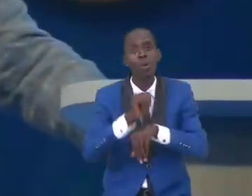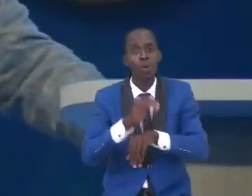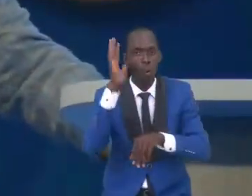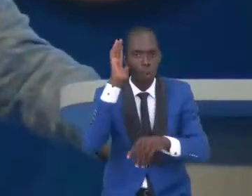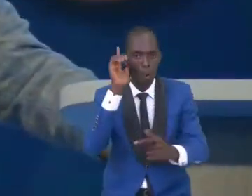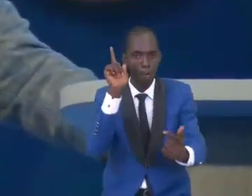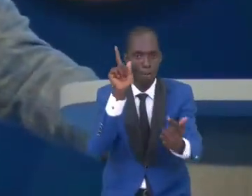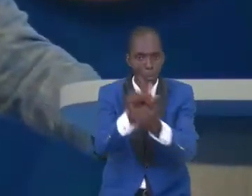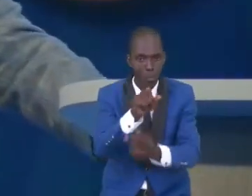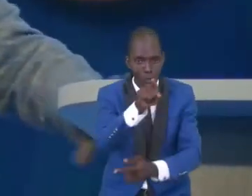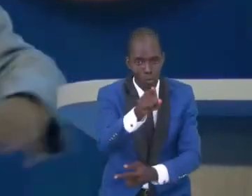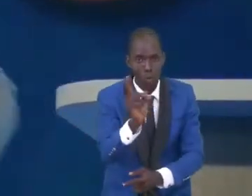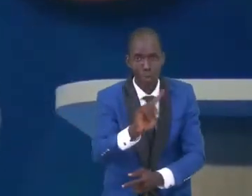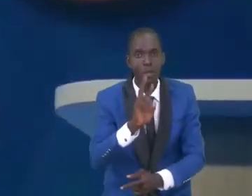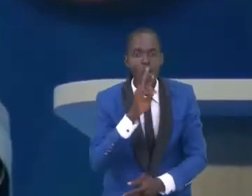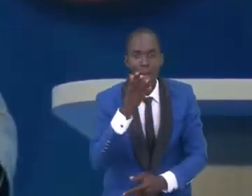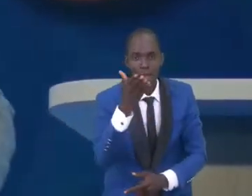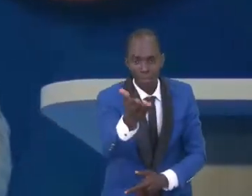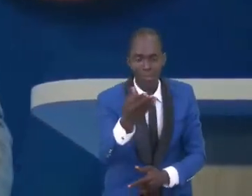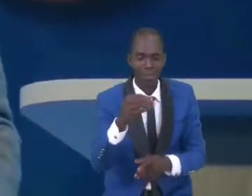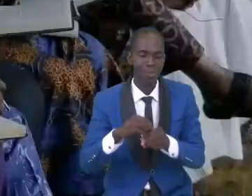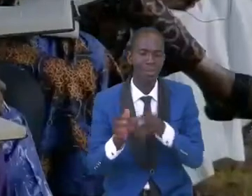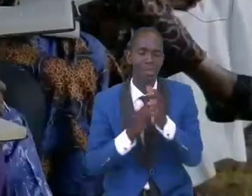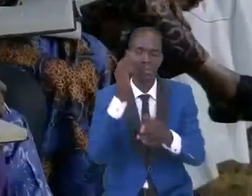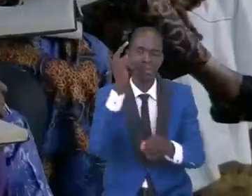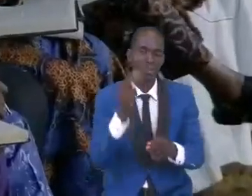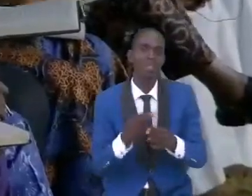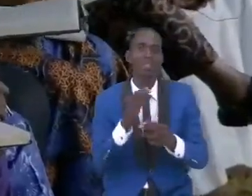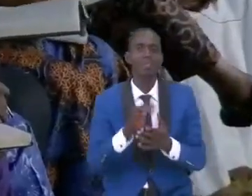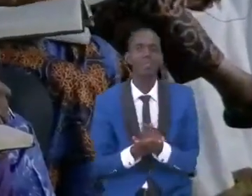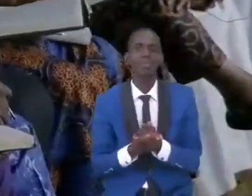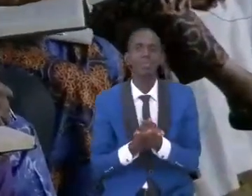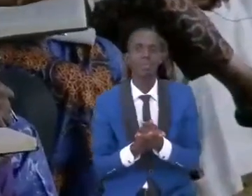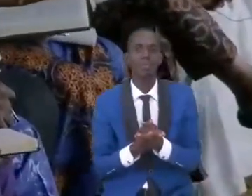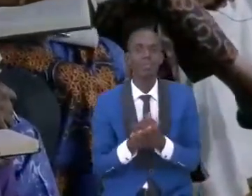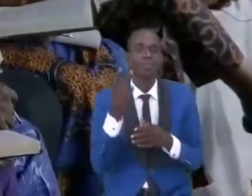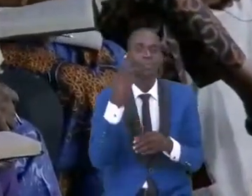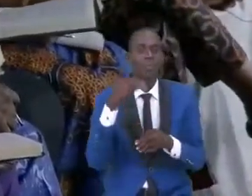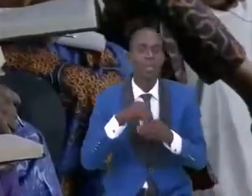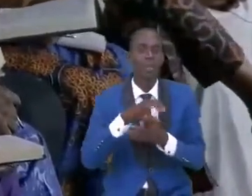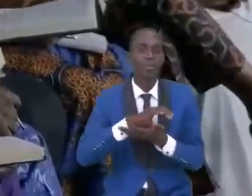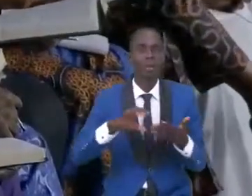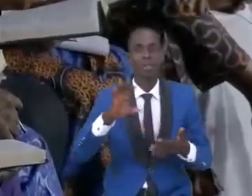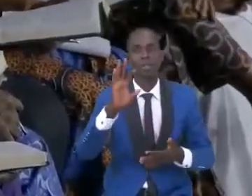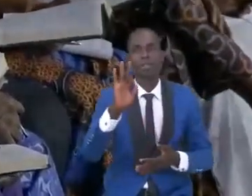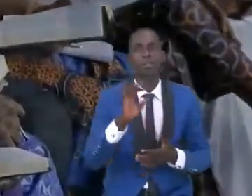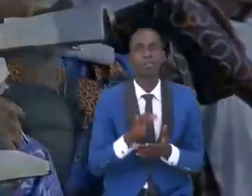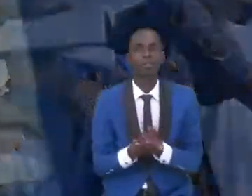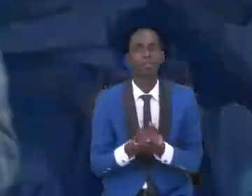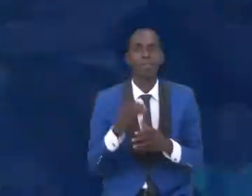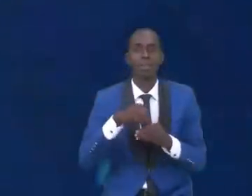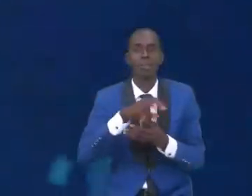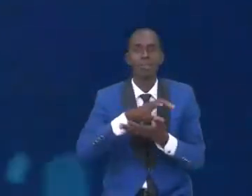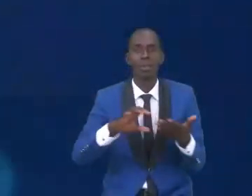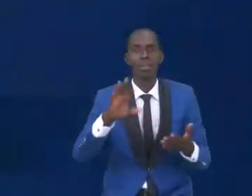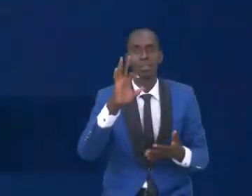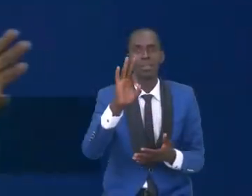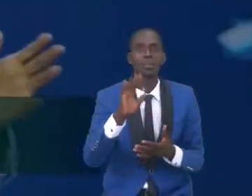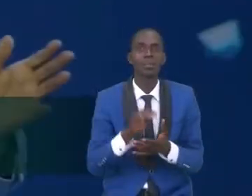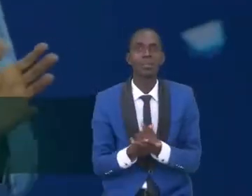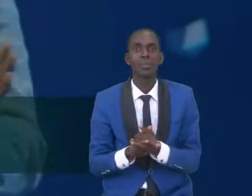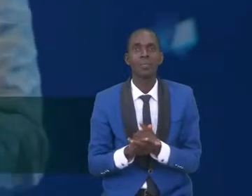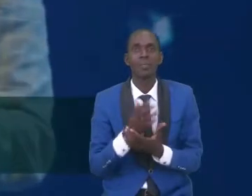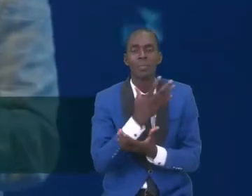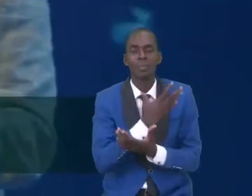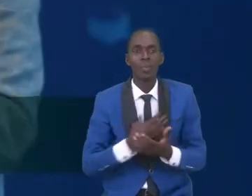you where you are there tonight in Jesus' name. Look at verse 9. In verse 9, and